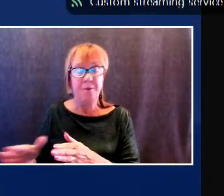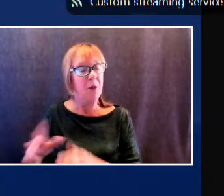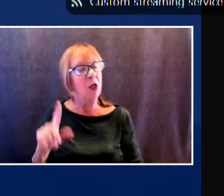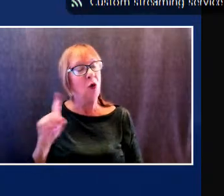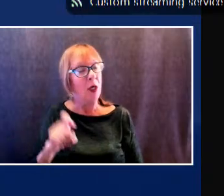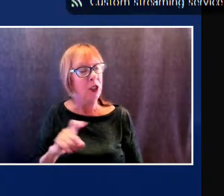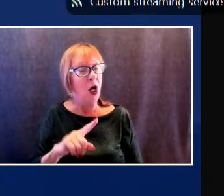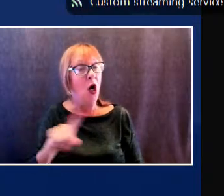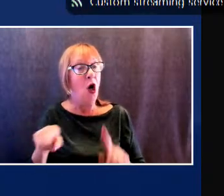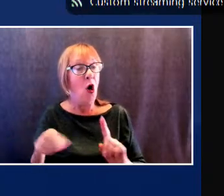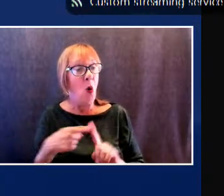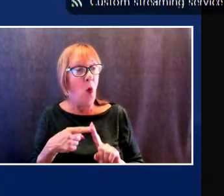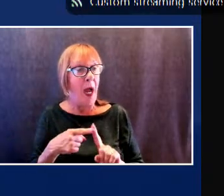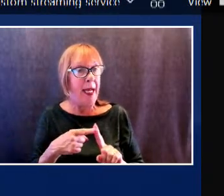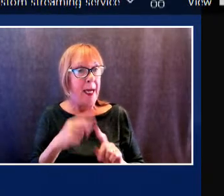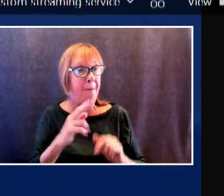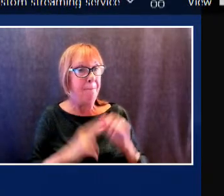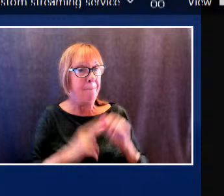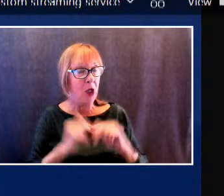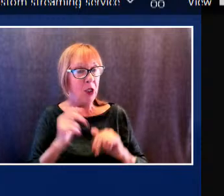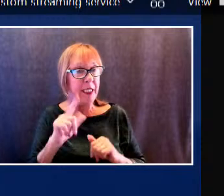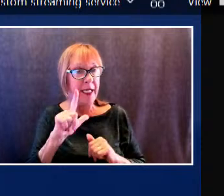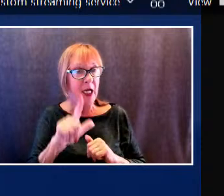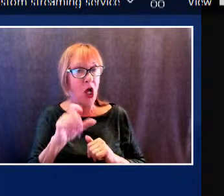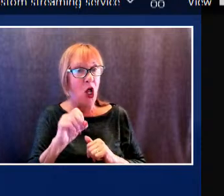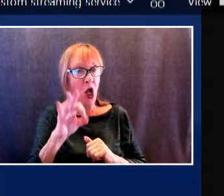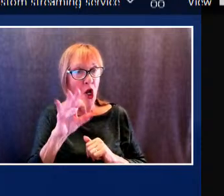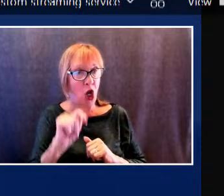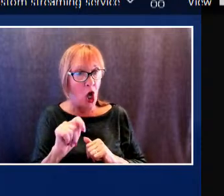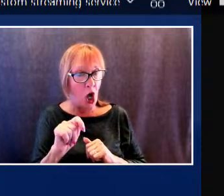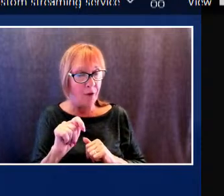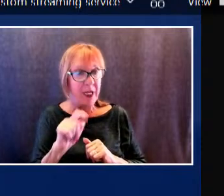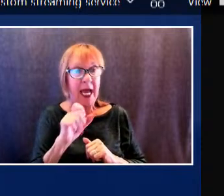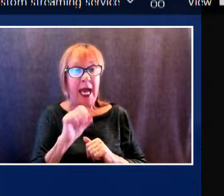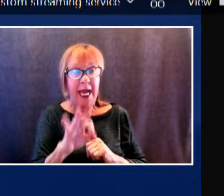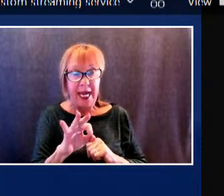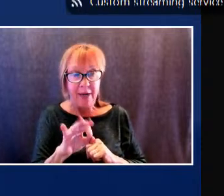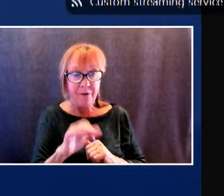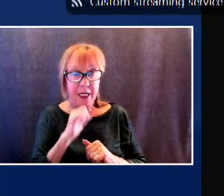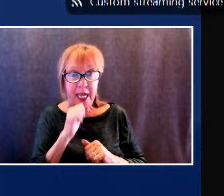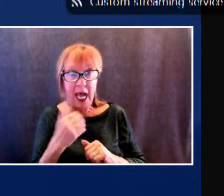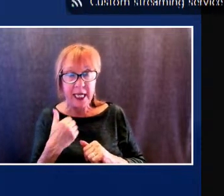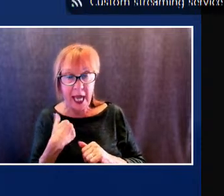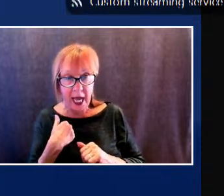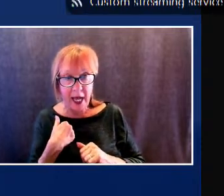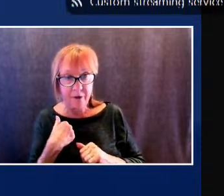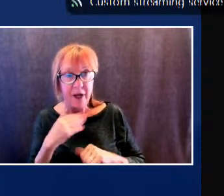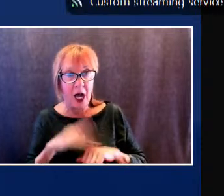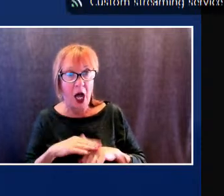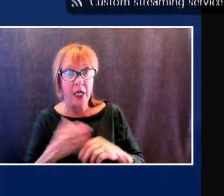when one was not present before constitute a second floor on a rebuild?